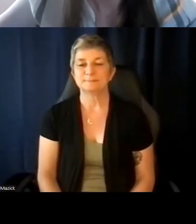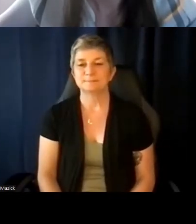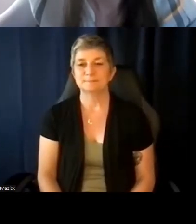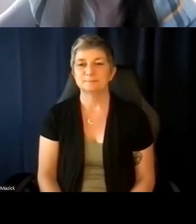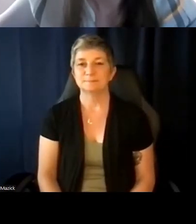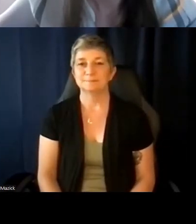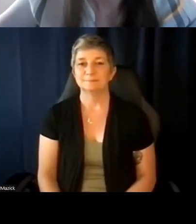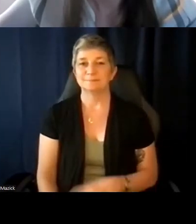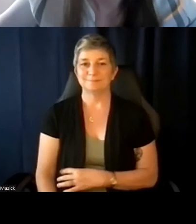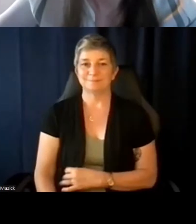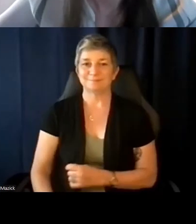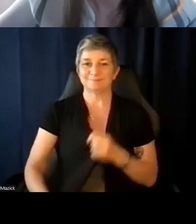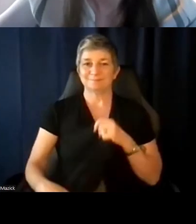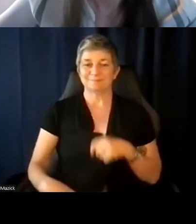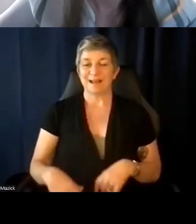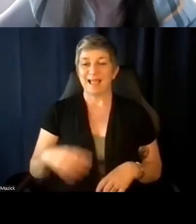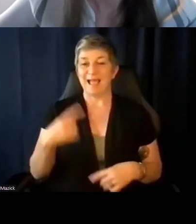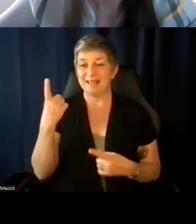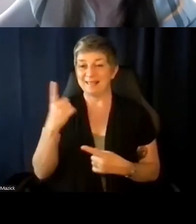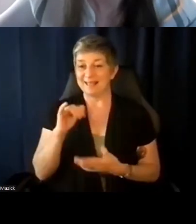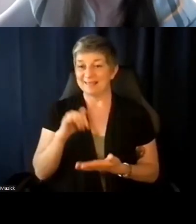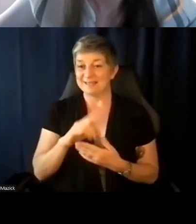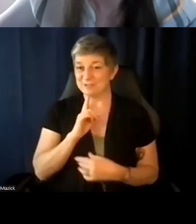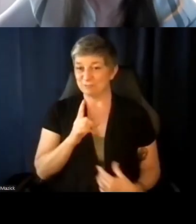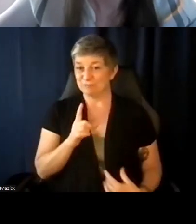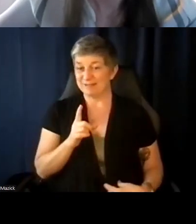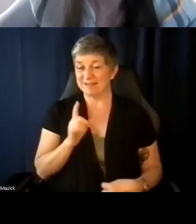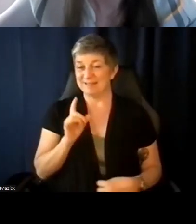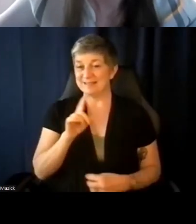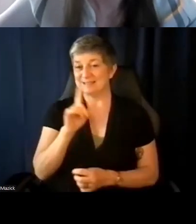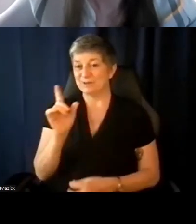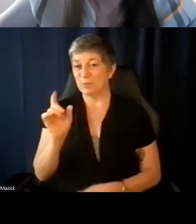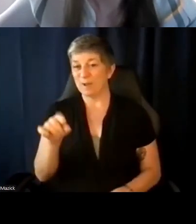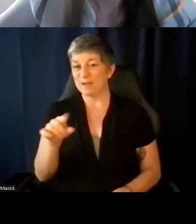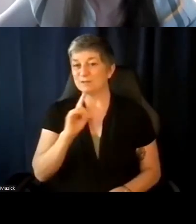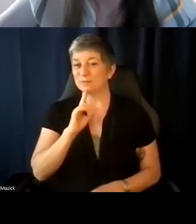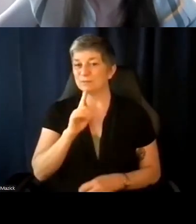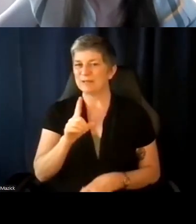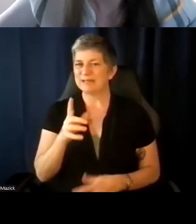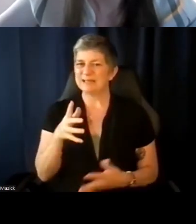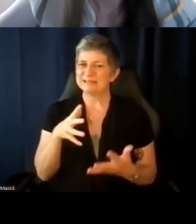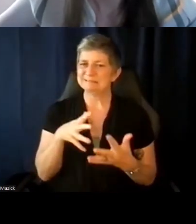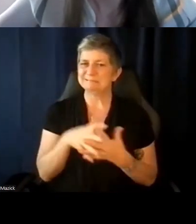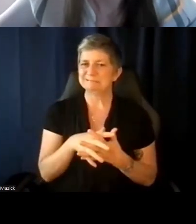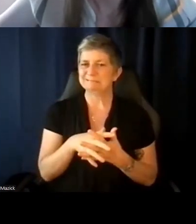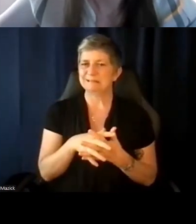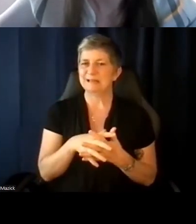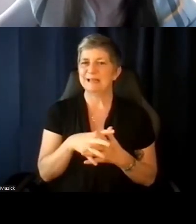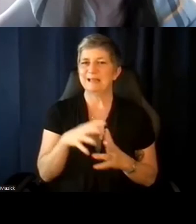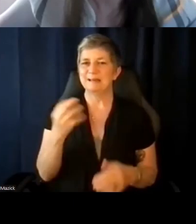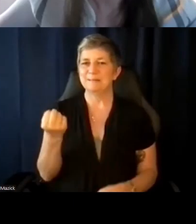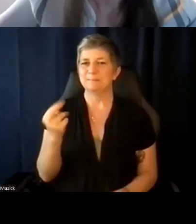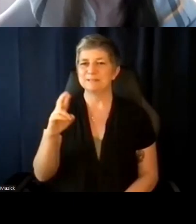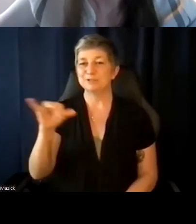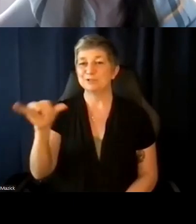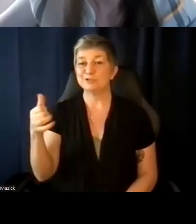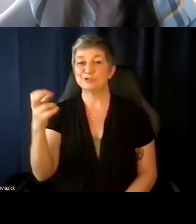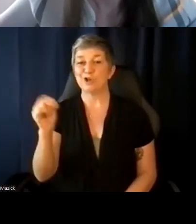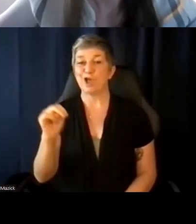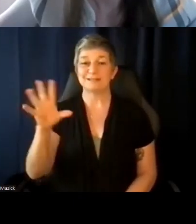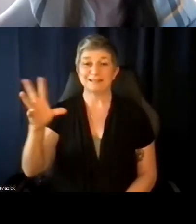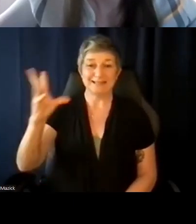And I think this is really, this question is rooted in Mr. Johnson's experience that we heard about